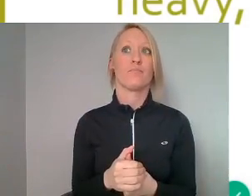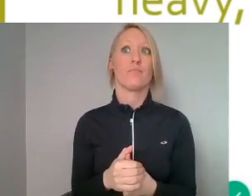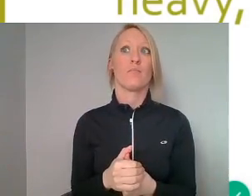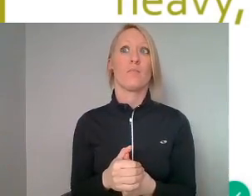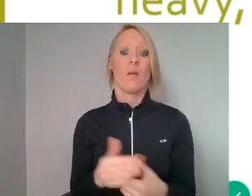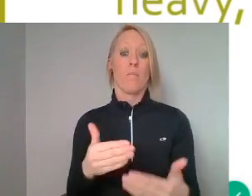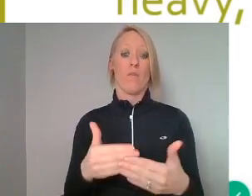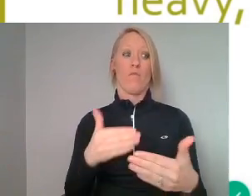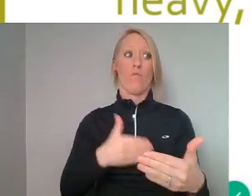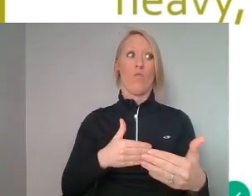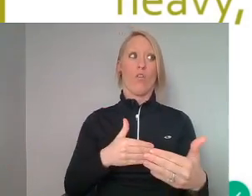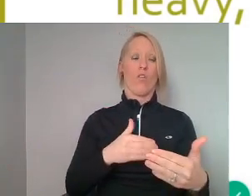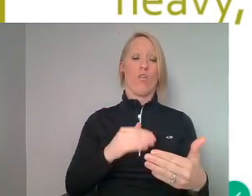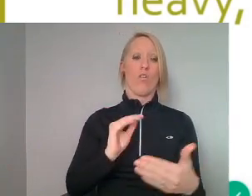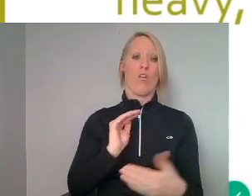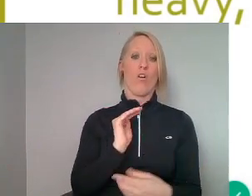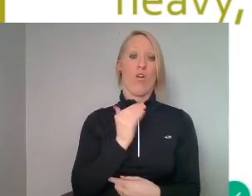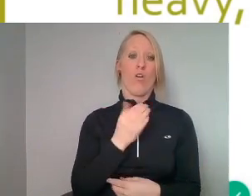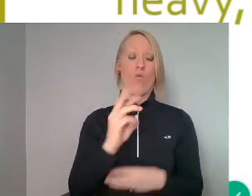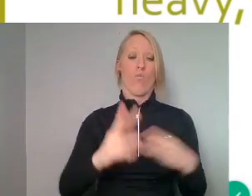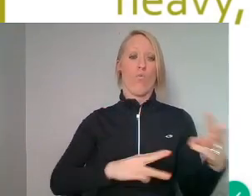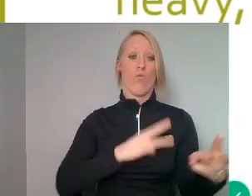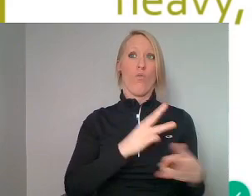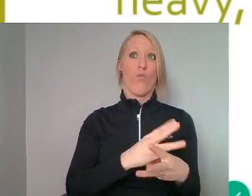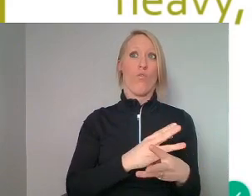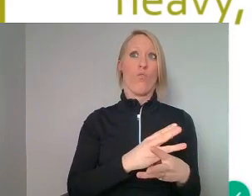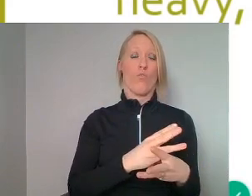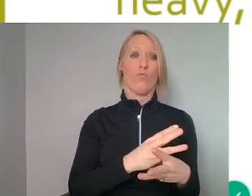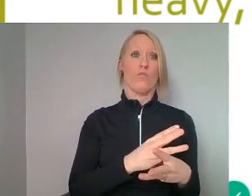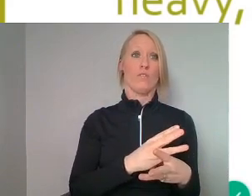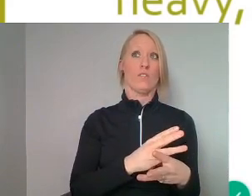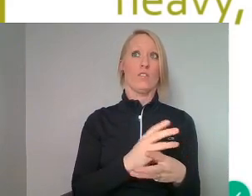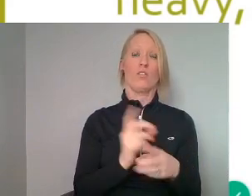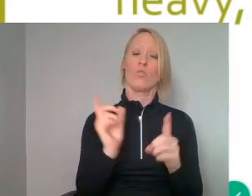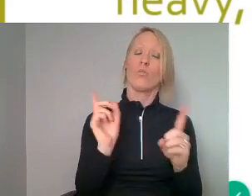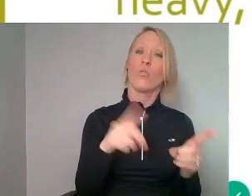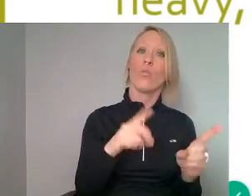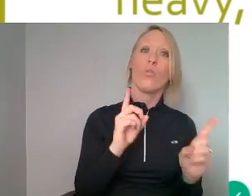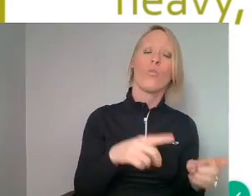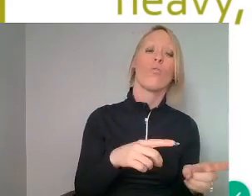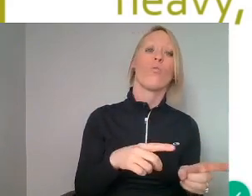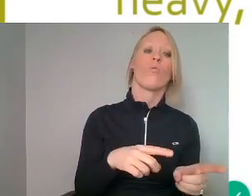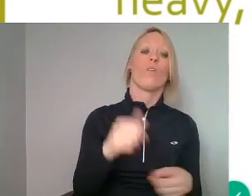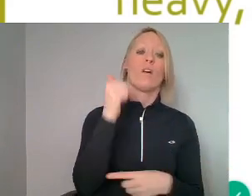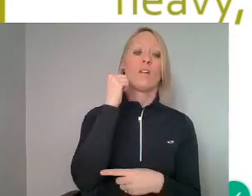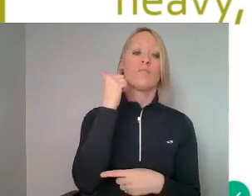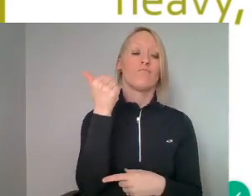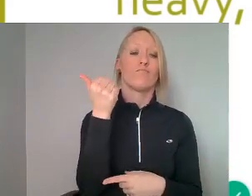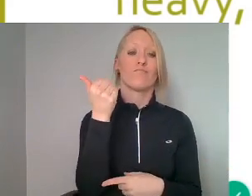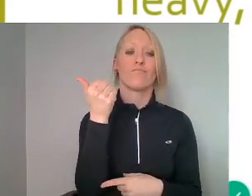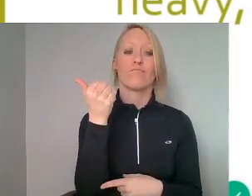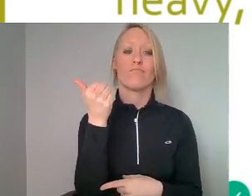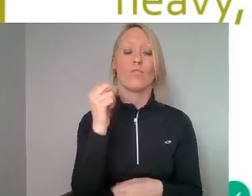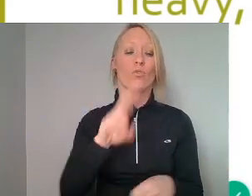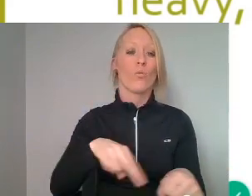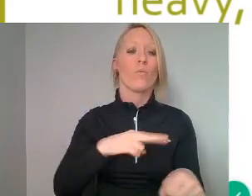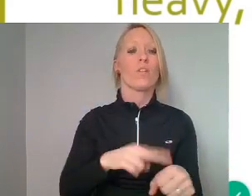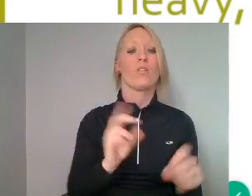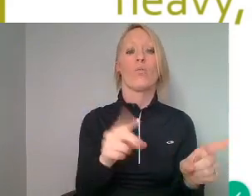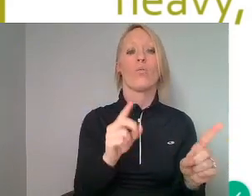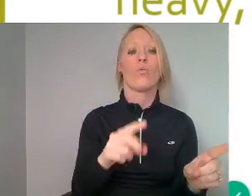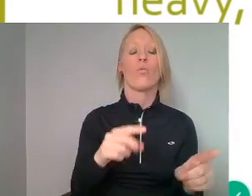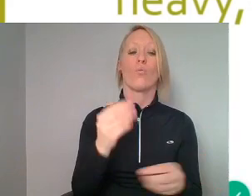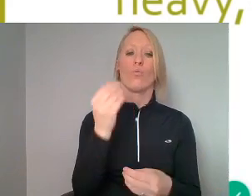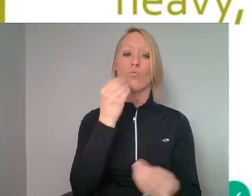non-COVID-19 world, the best time to buy your vegetables is when they're in season. So what that looks like is in the grocery store,